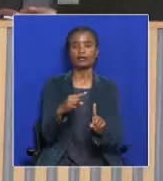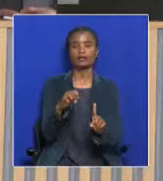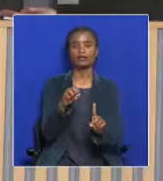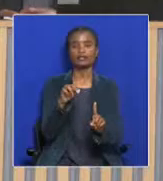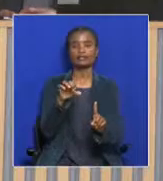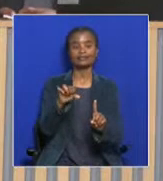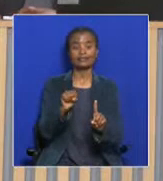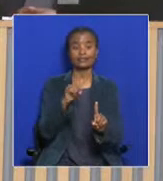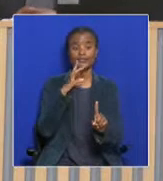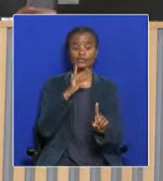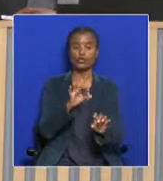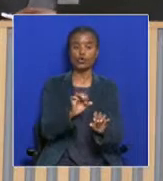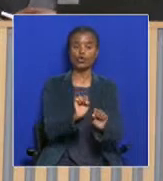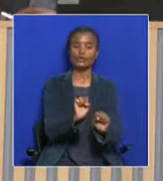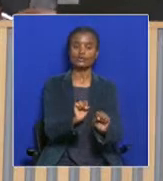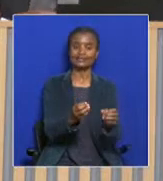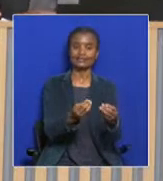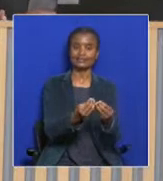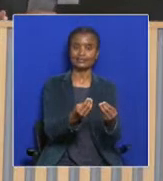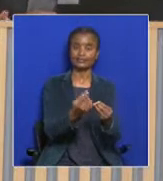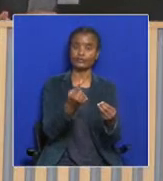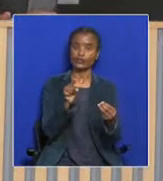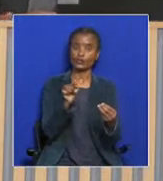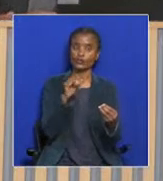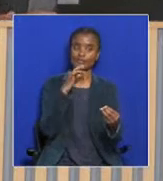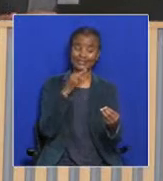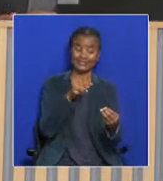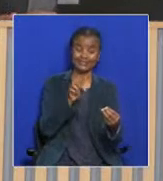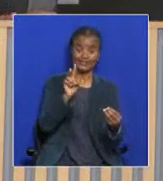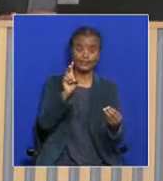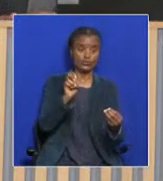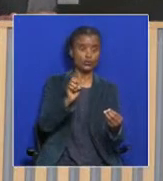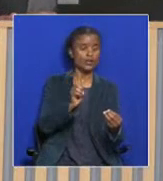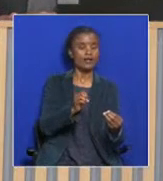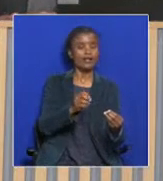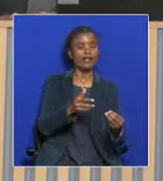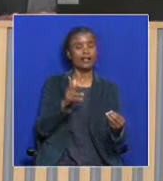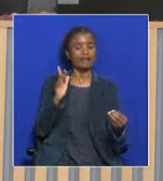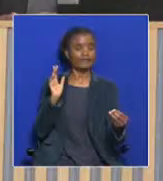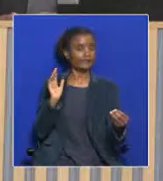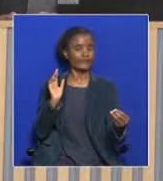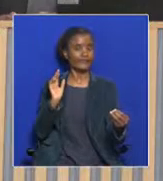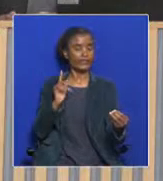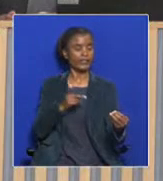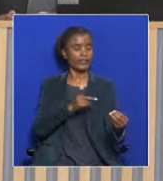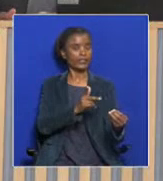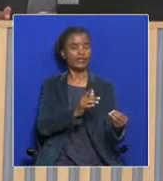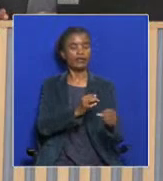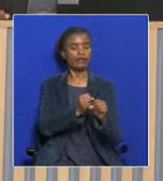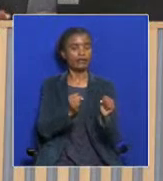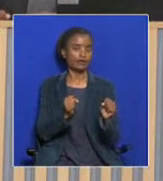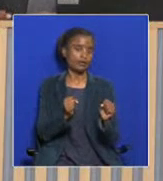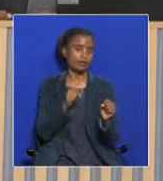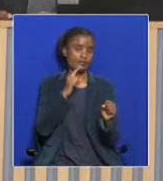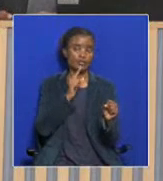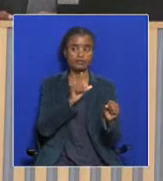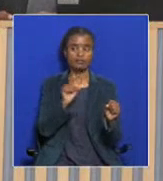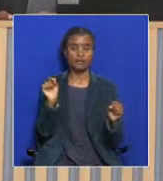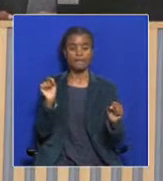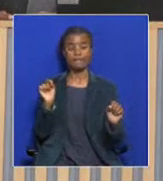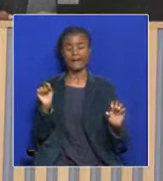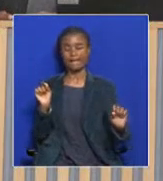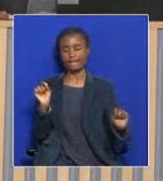matter. And I want to give you one example why it looks that way to me, is you go back to leave